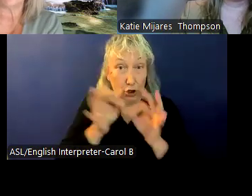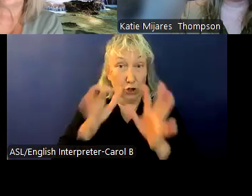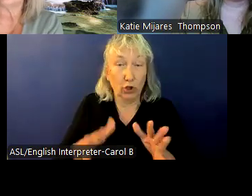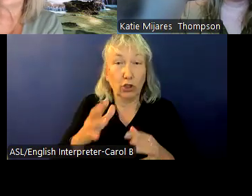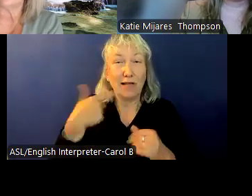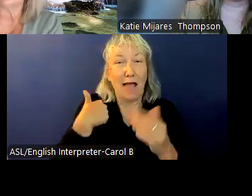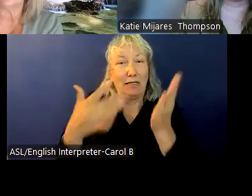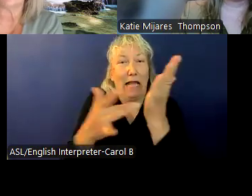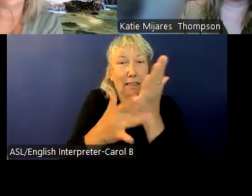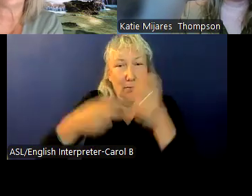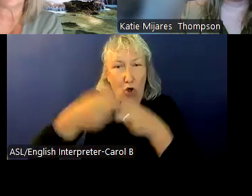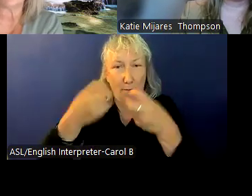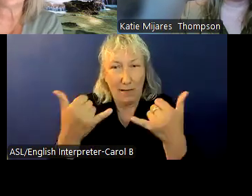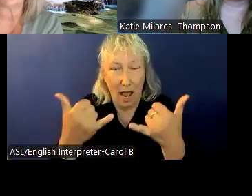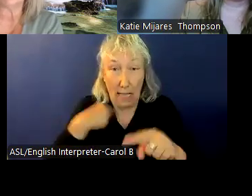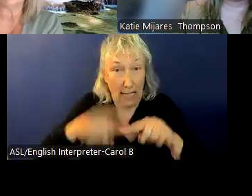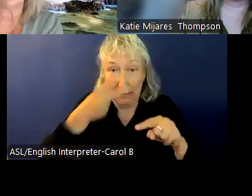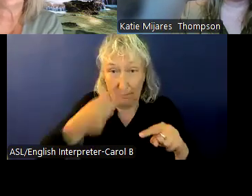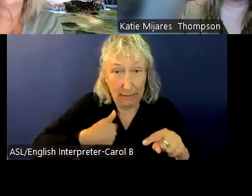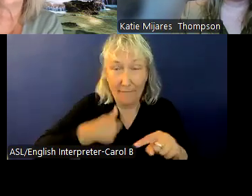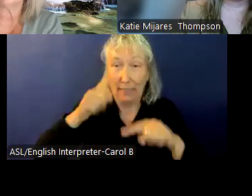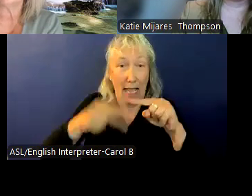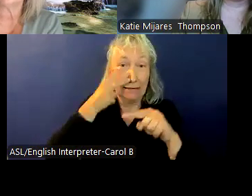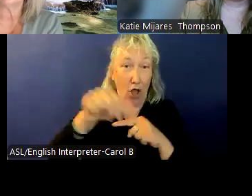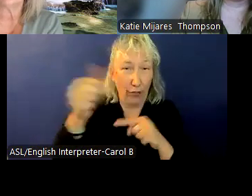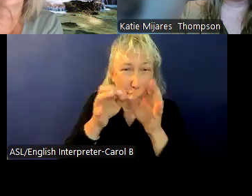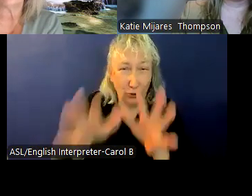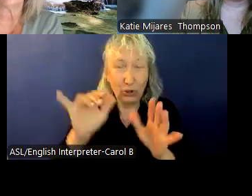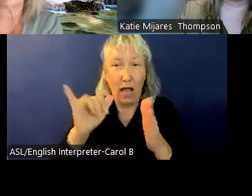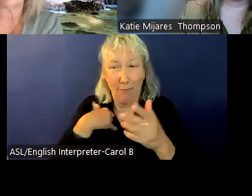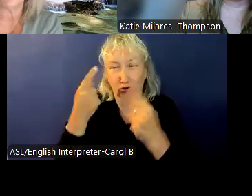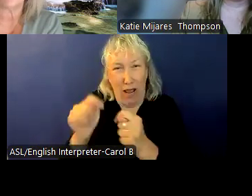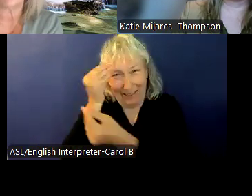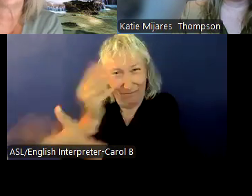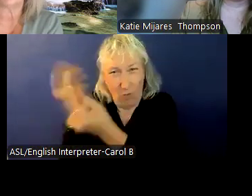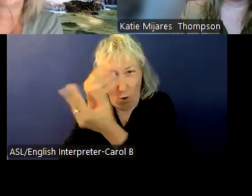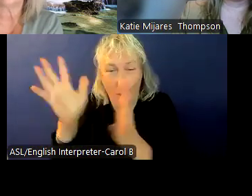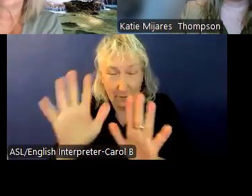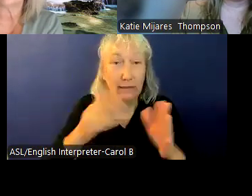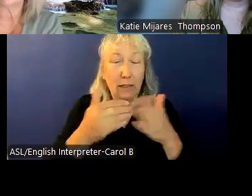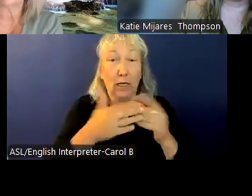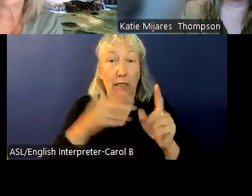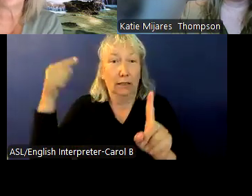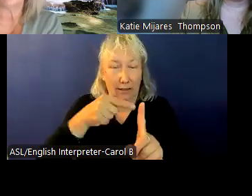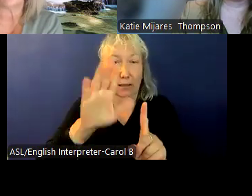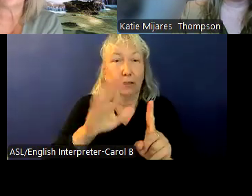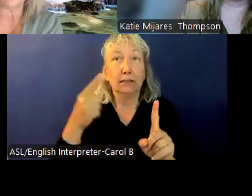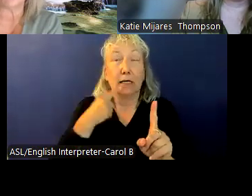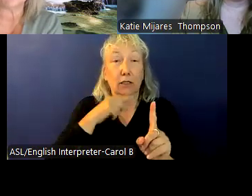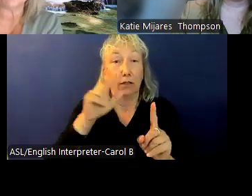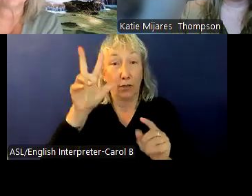were 1,740 participants, and in August of 2024, there were